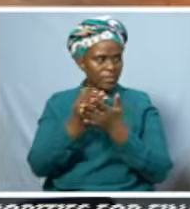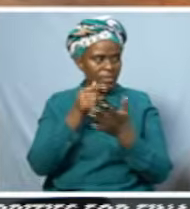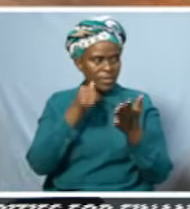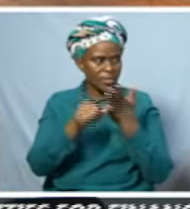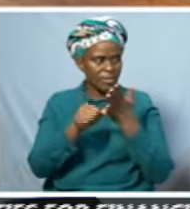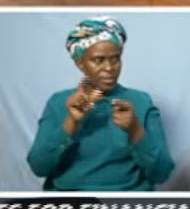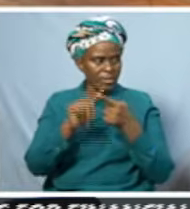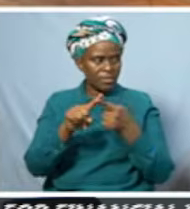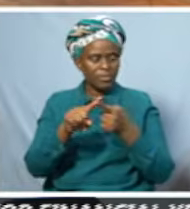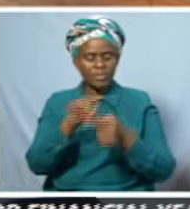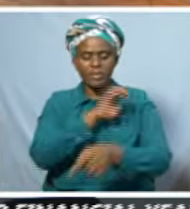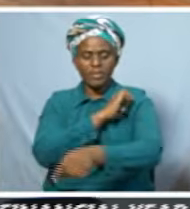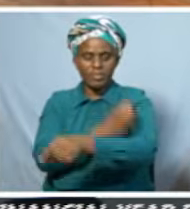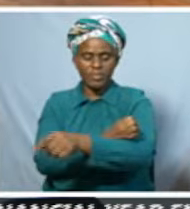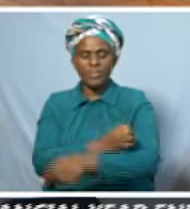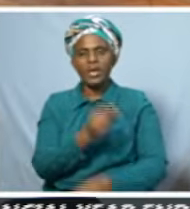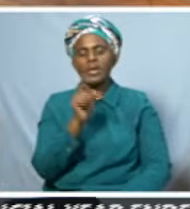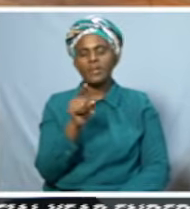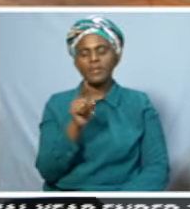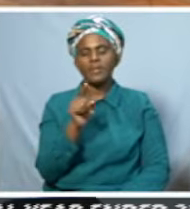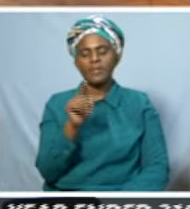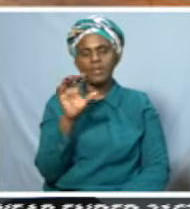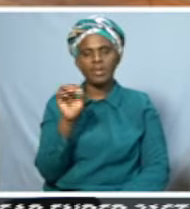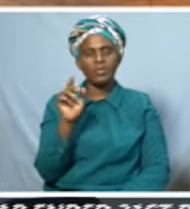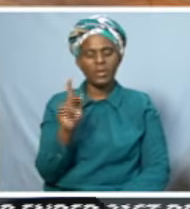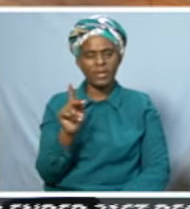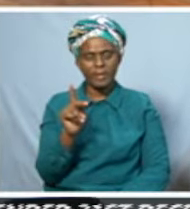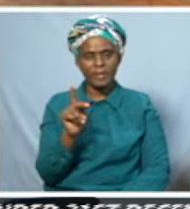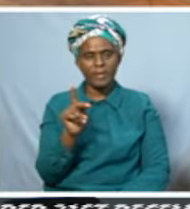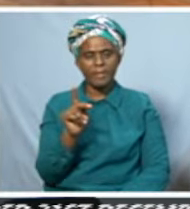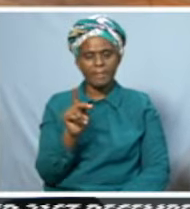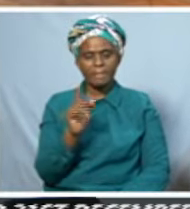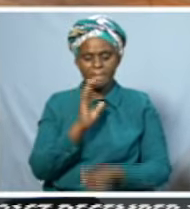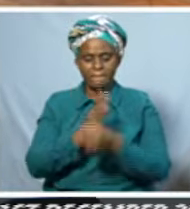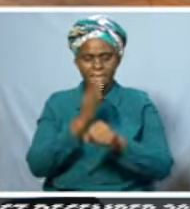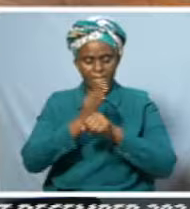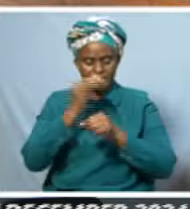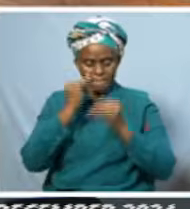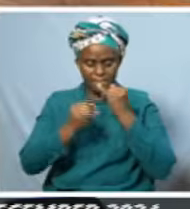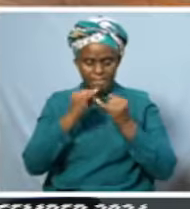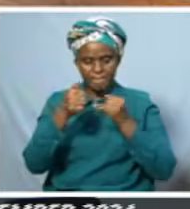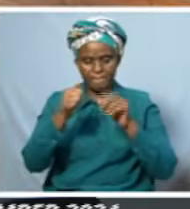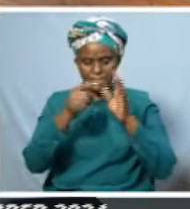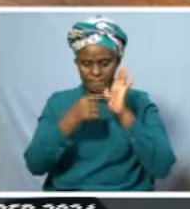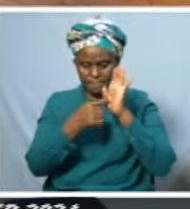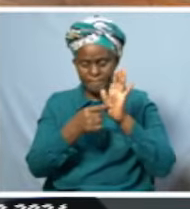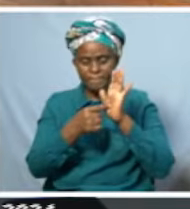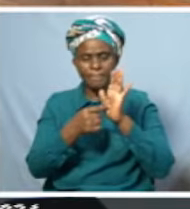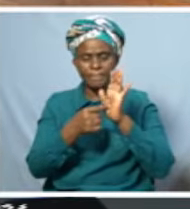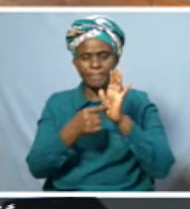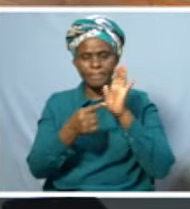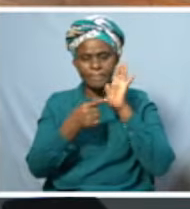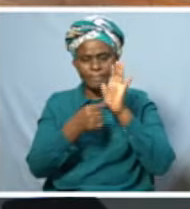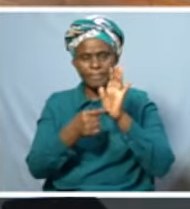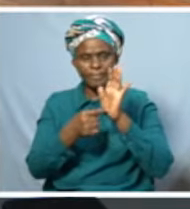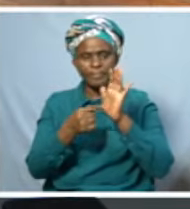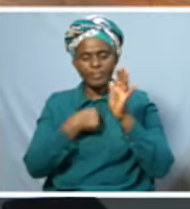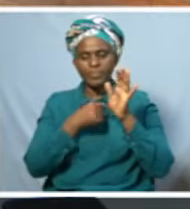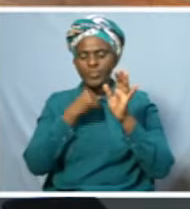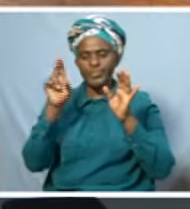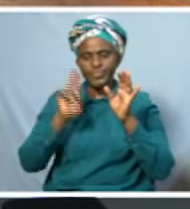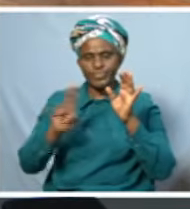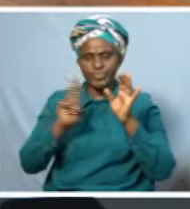to the powers that be. Okay? And then he also produces a, let me not